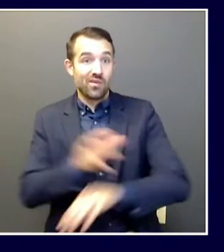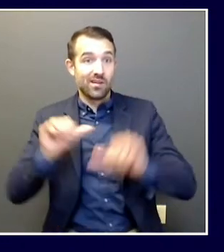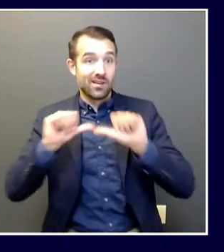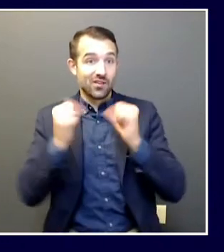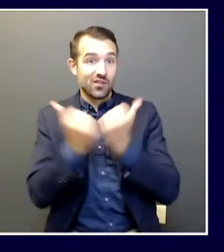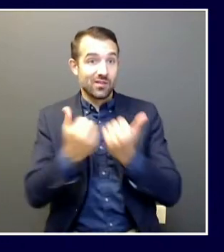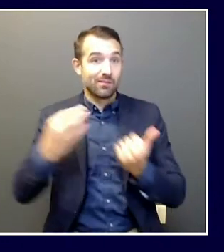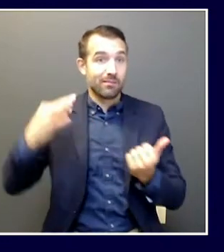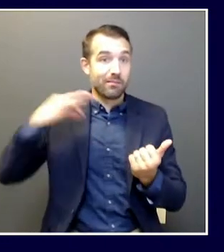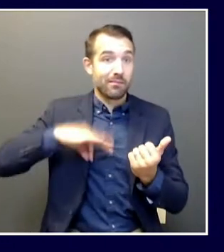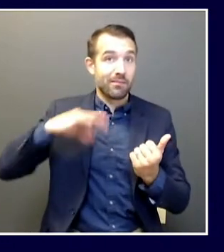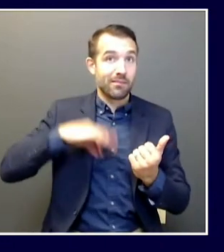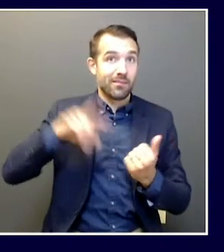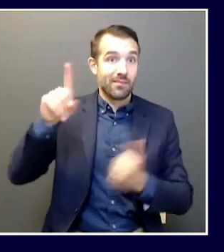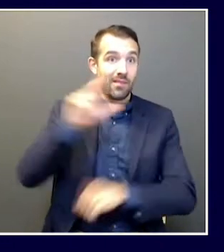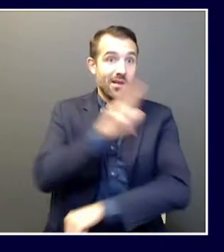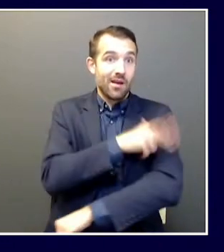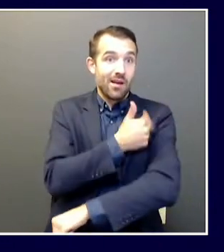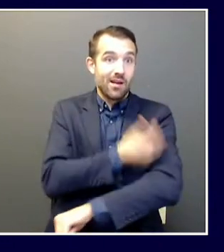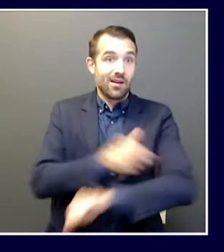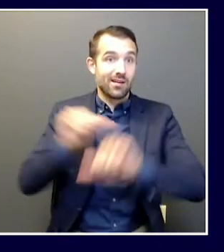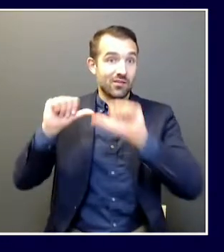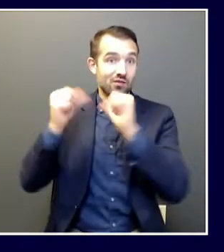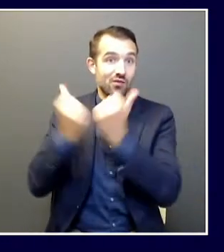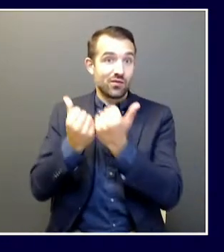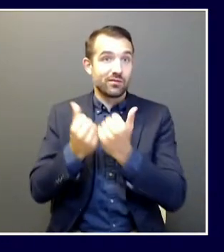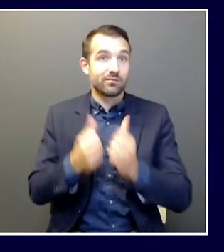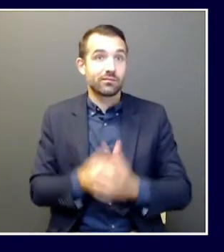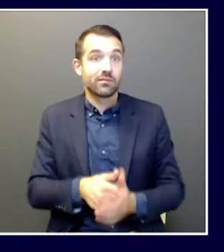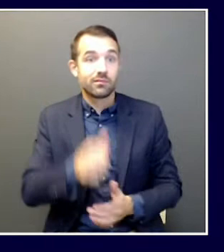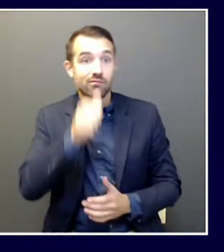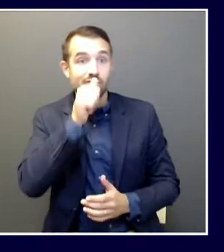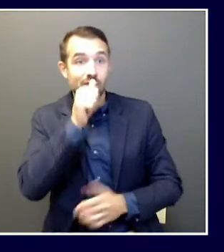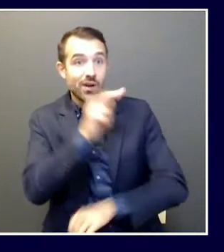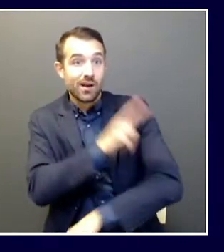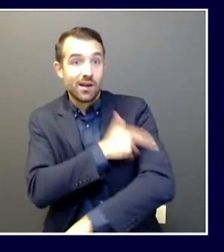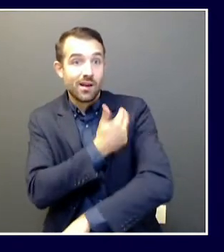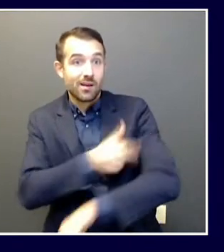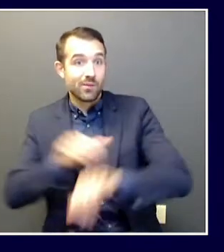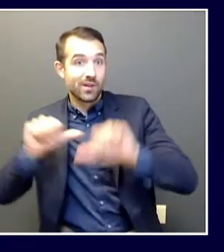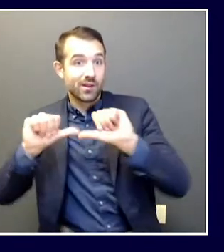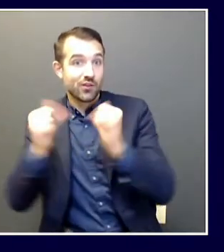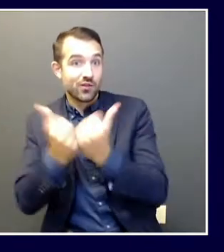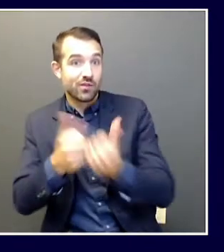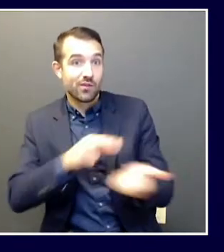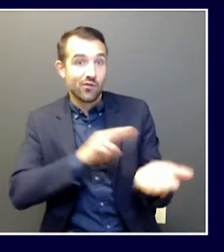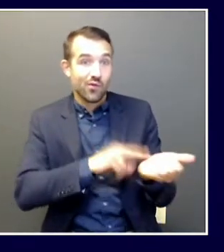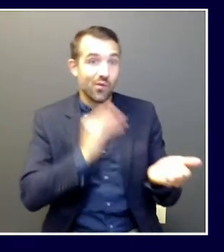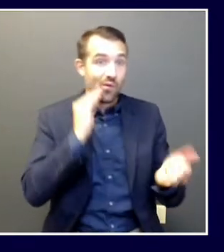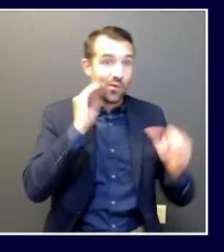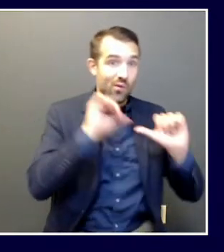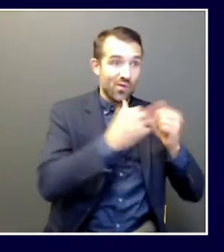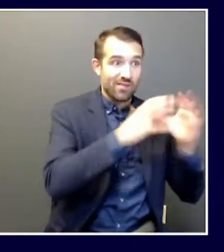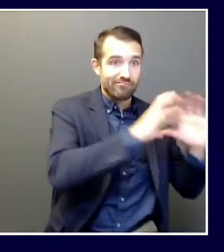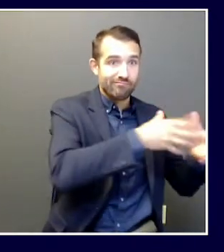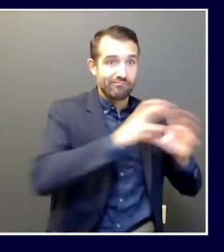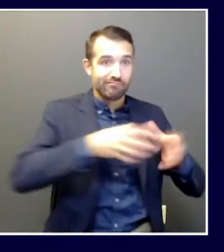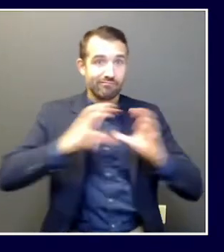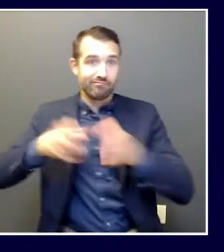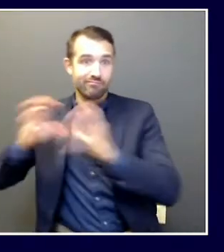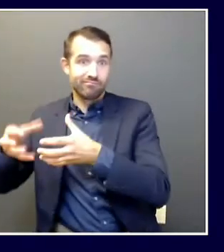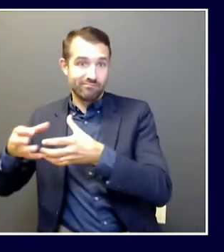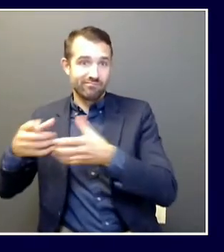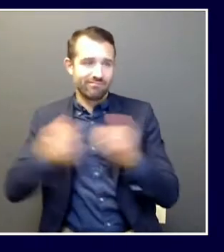hospitals across the state, as well as the Nursing Facility Organization, this administration continues to believe that it is imperative